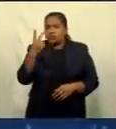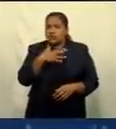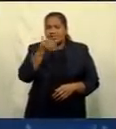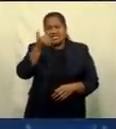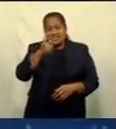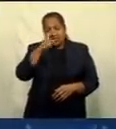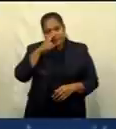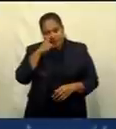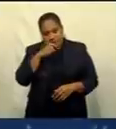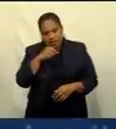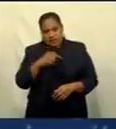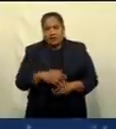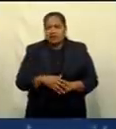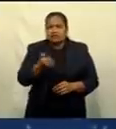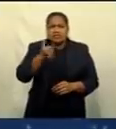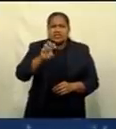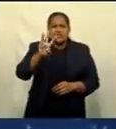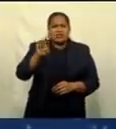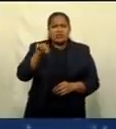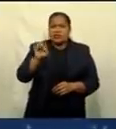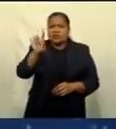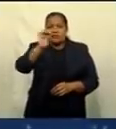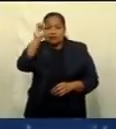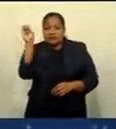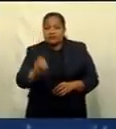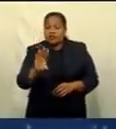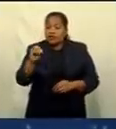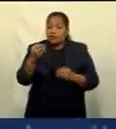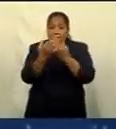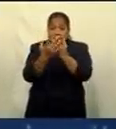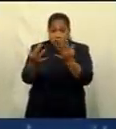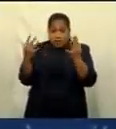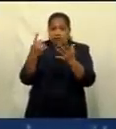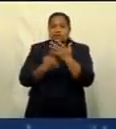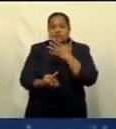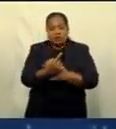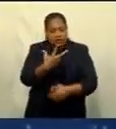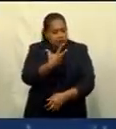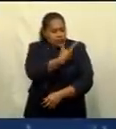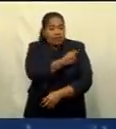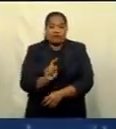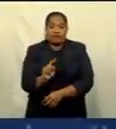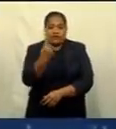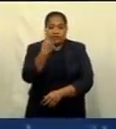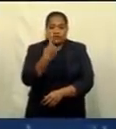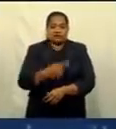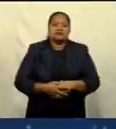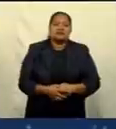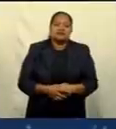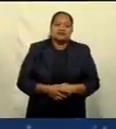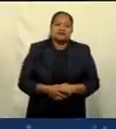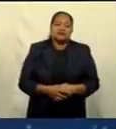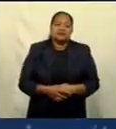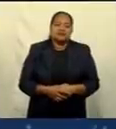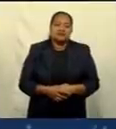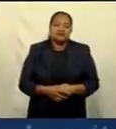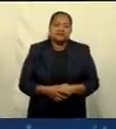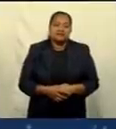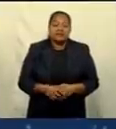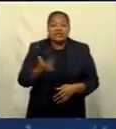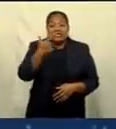370,216 people, or 63.1% of the population, has received the first dose of the AstraZeneca vaccine.